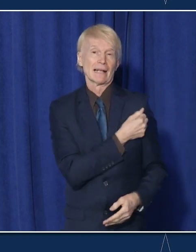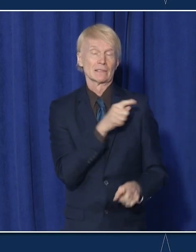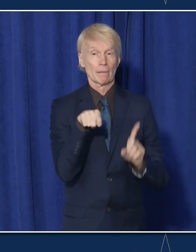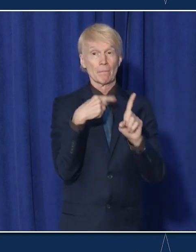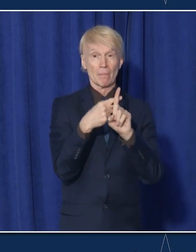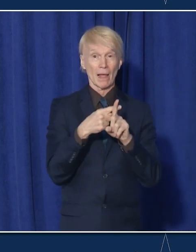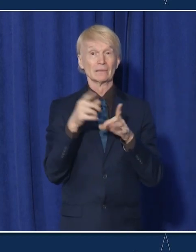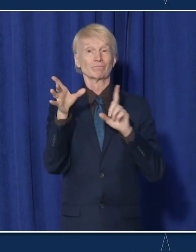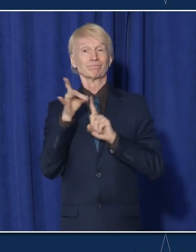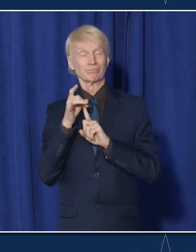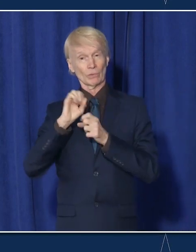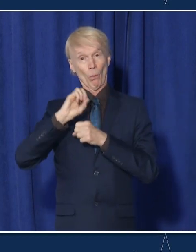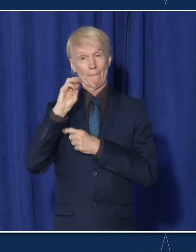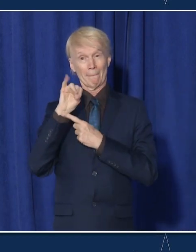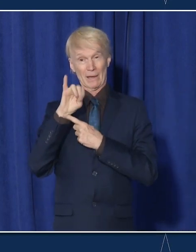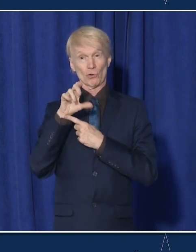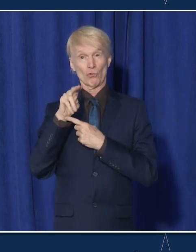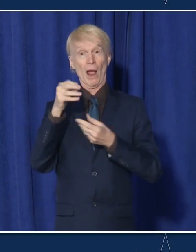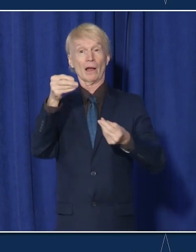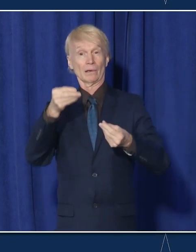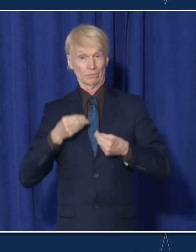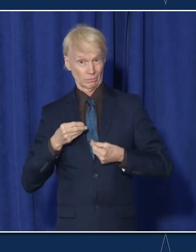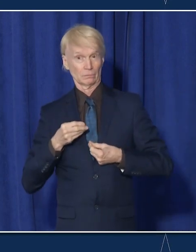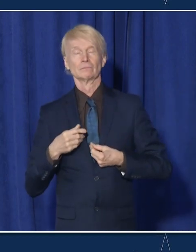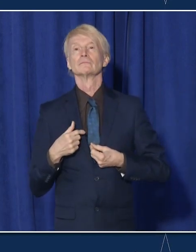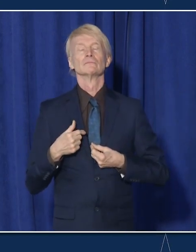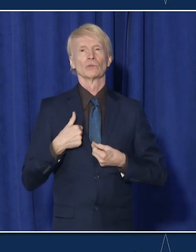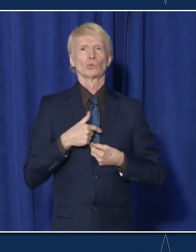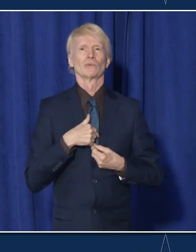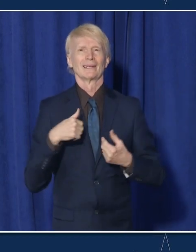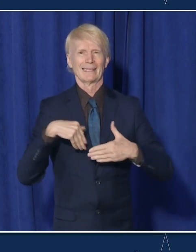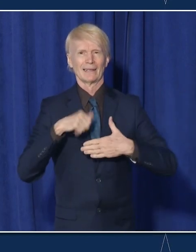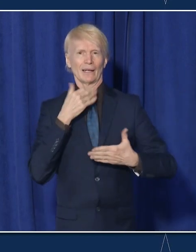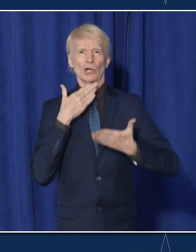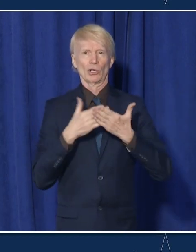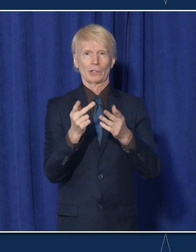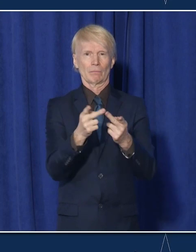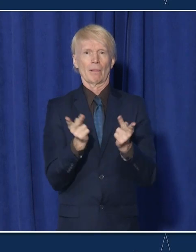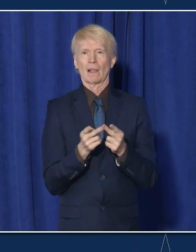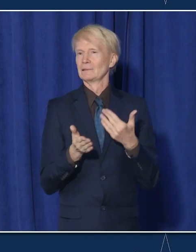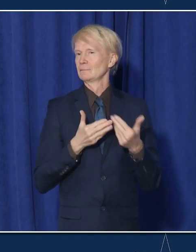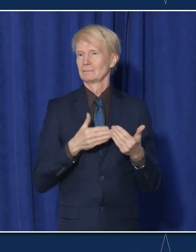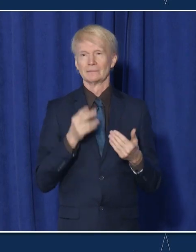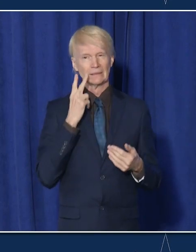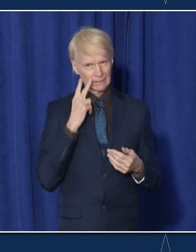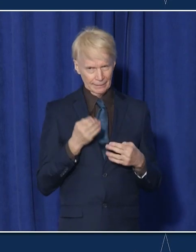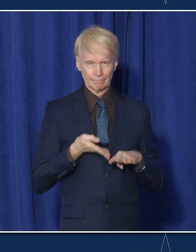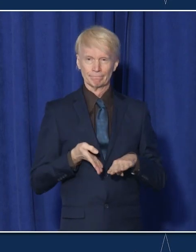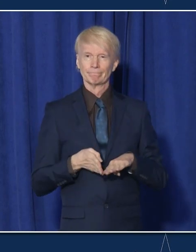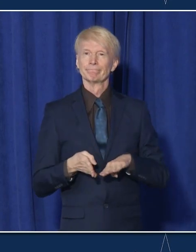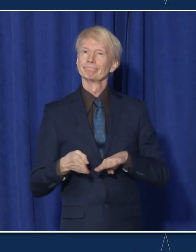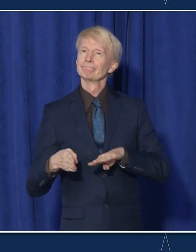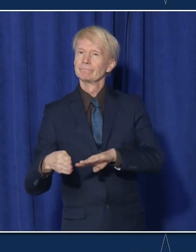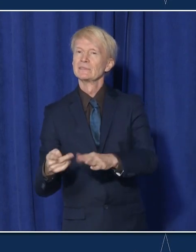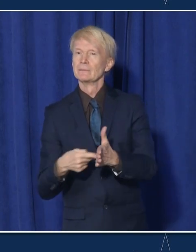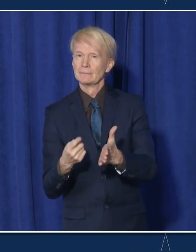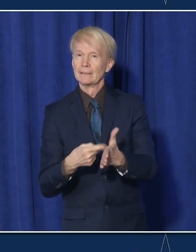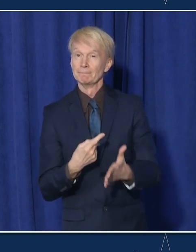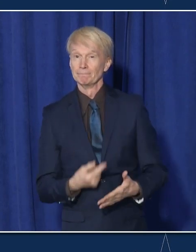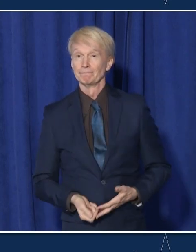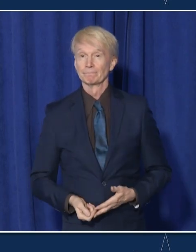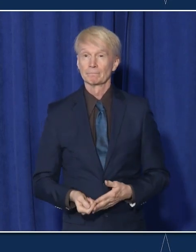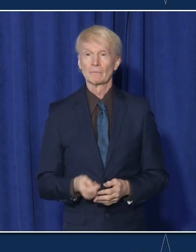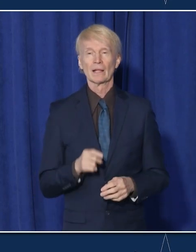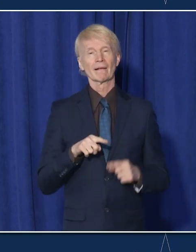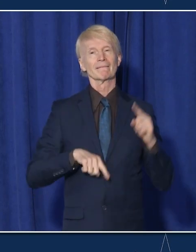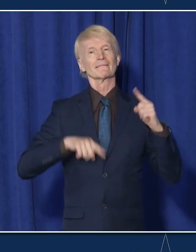Omicron surge, that we continue to be in quite a good place, even while cases continue. Here's what's happening